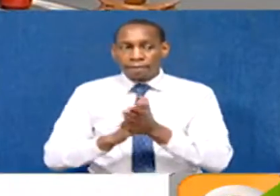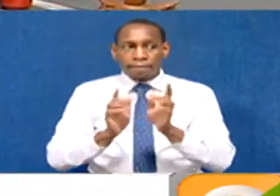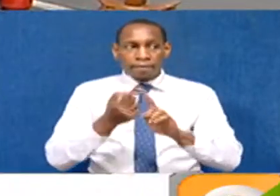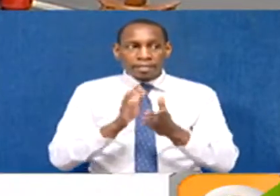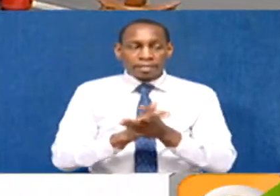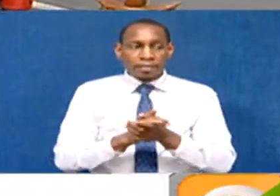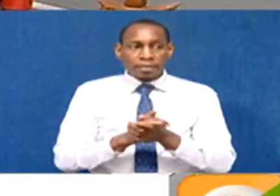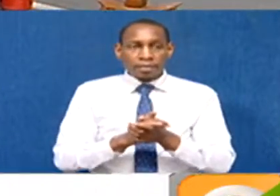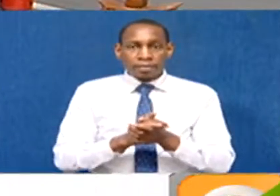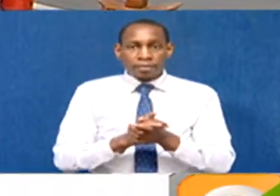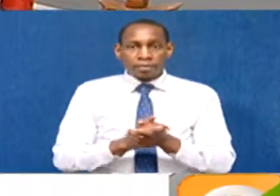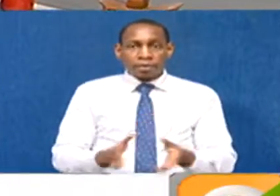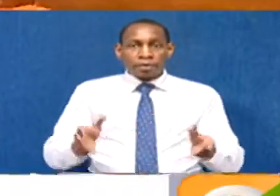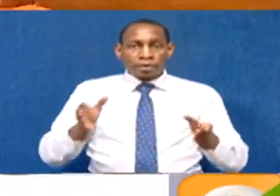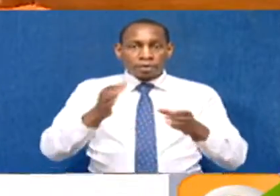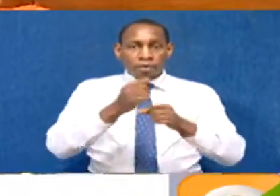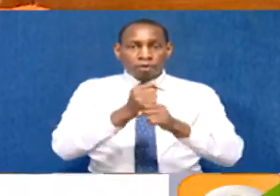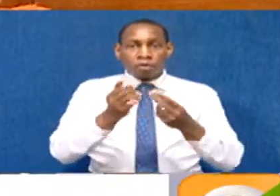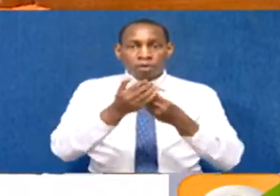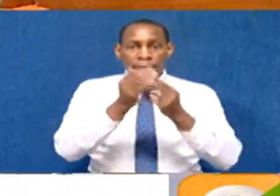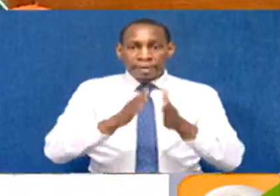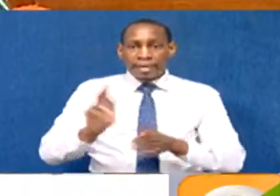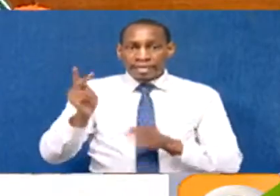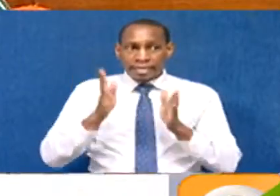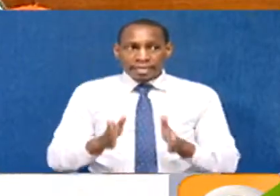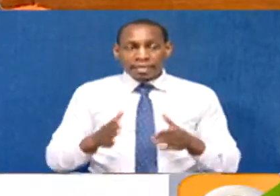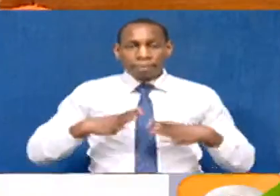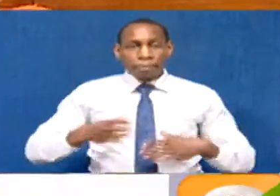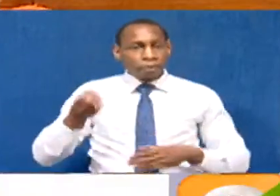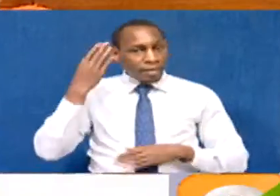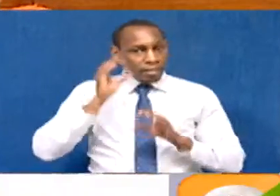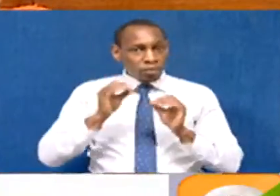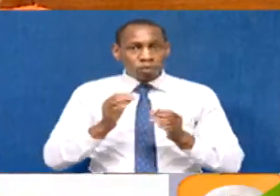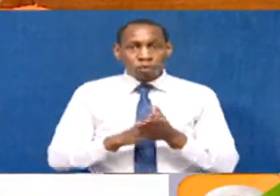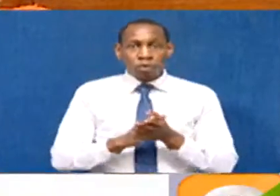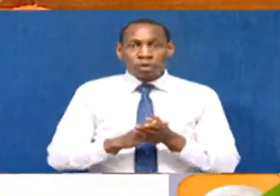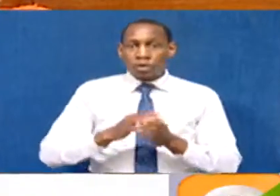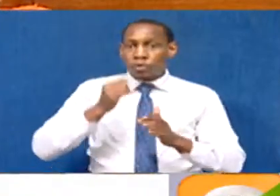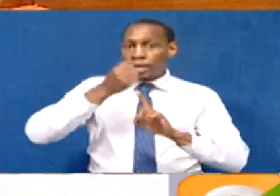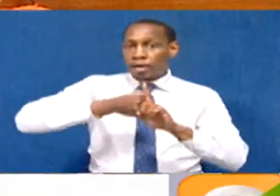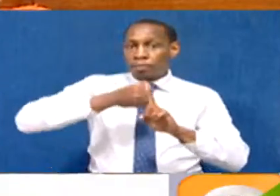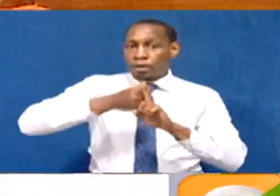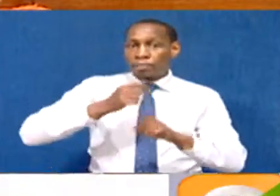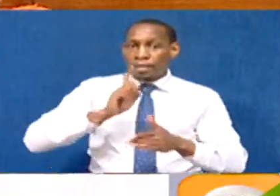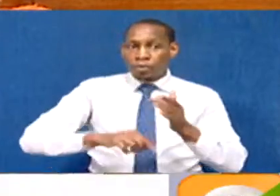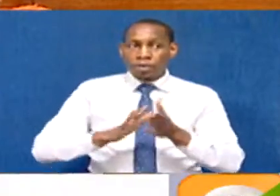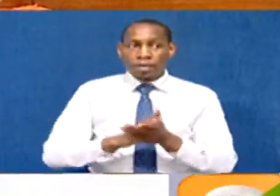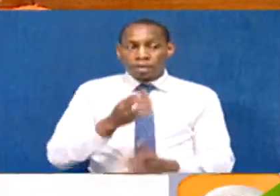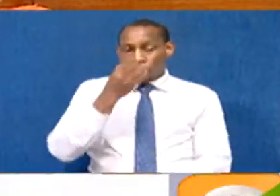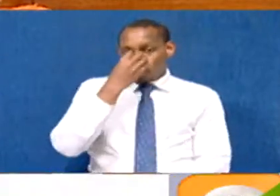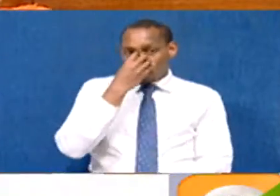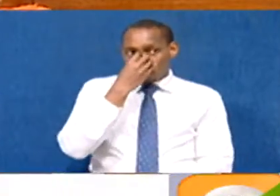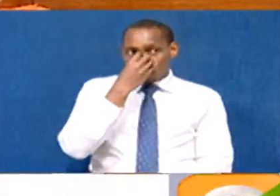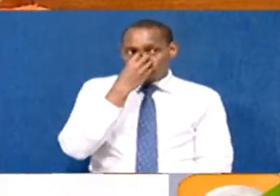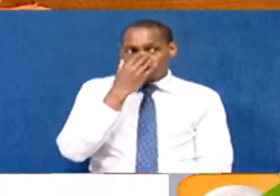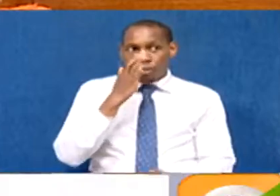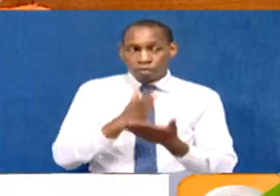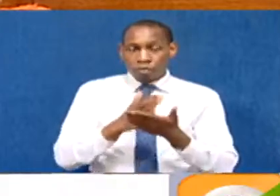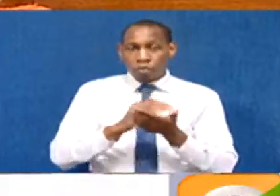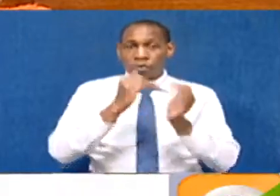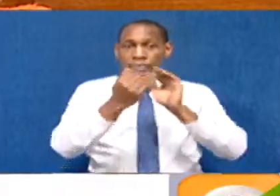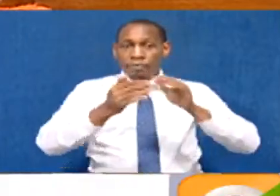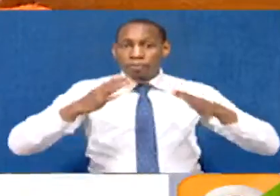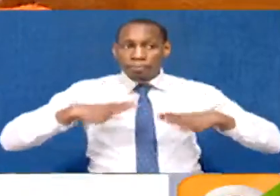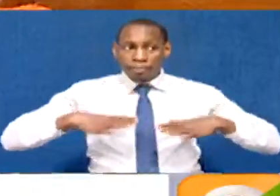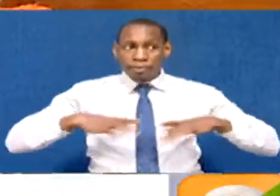are Kenyans. And that's why people misunderstood what we are talking about. And William Ruto is, you know, has gone to